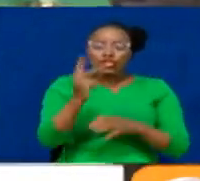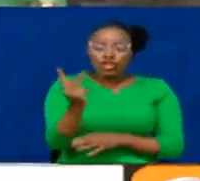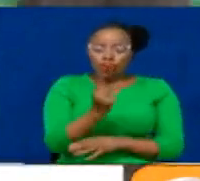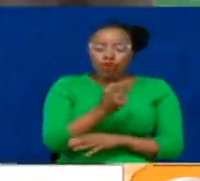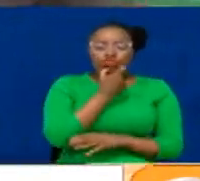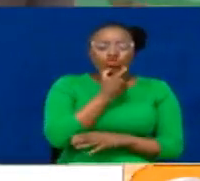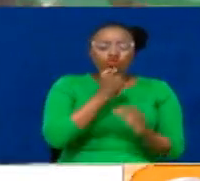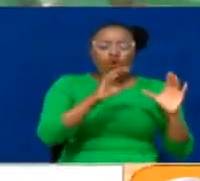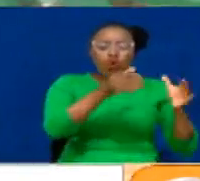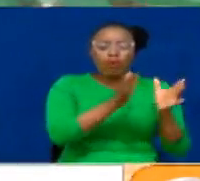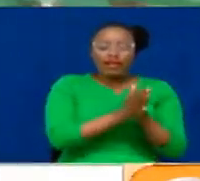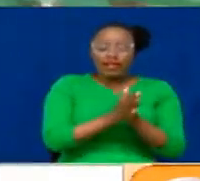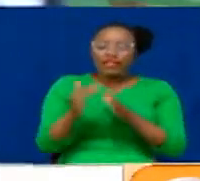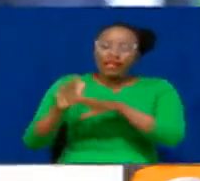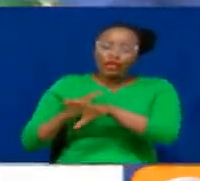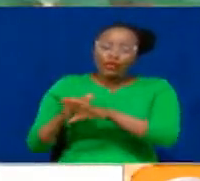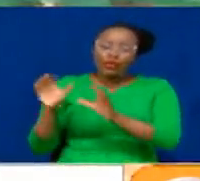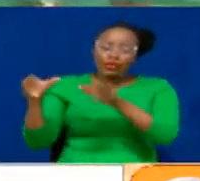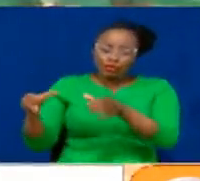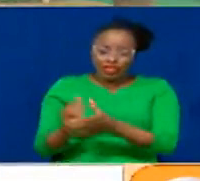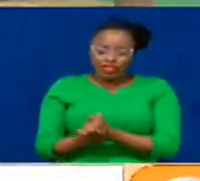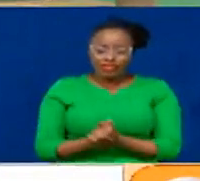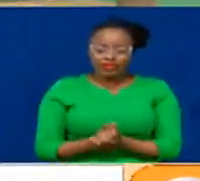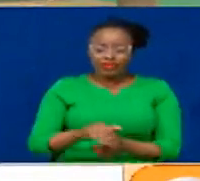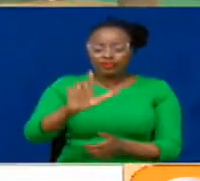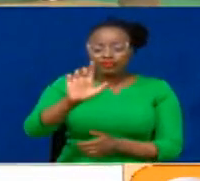that is the Luo community and the Agikuyu community.